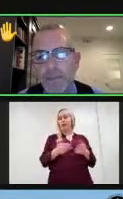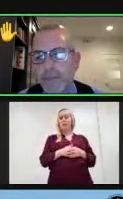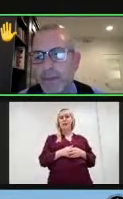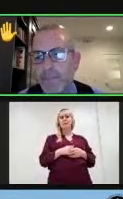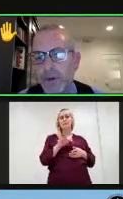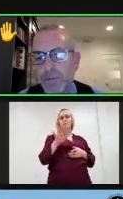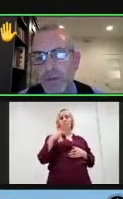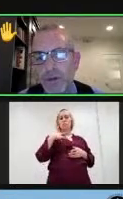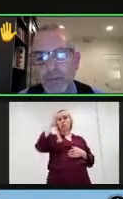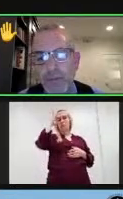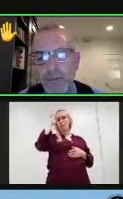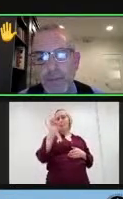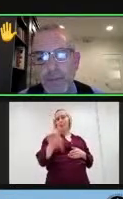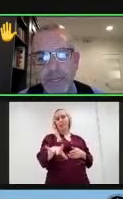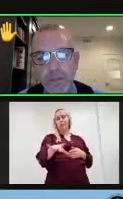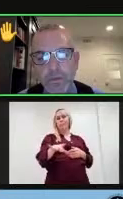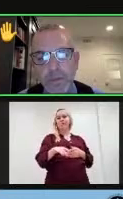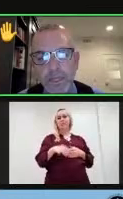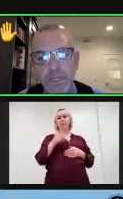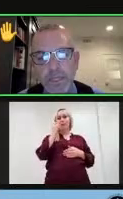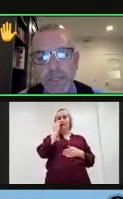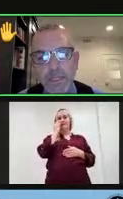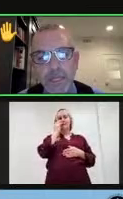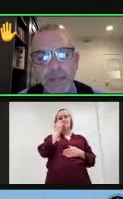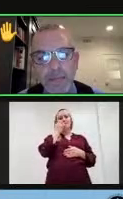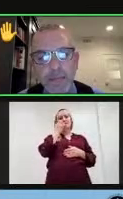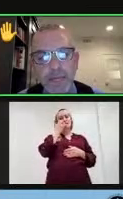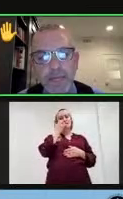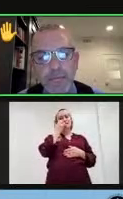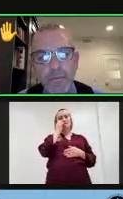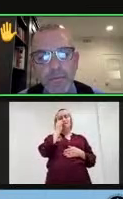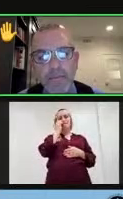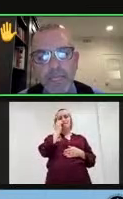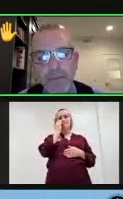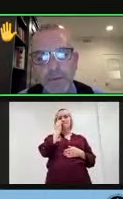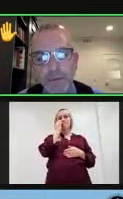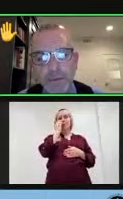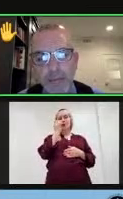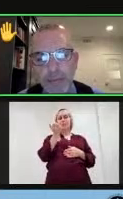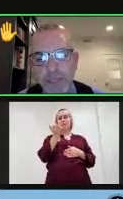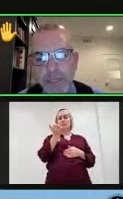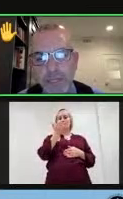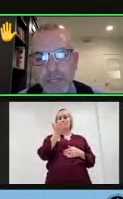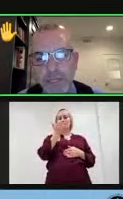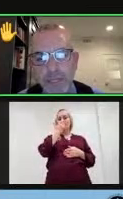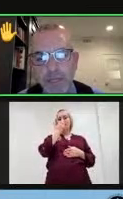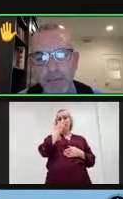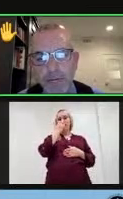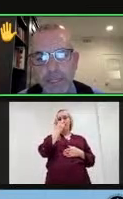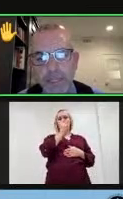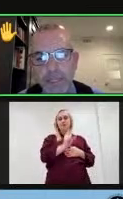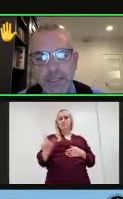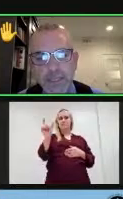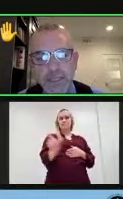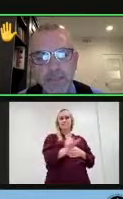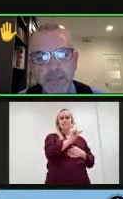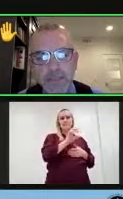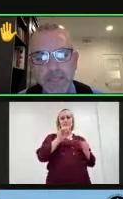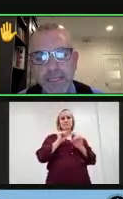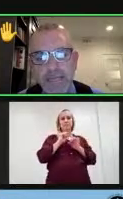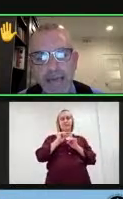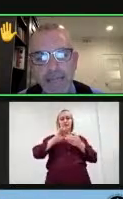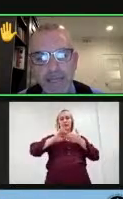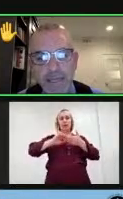So that's my bigger picture. My more in the weeds is the placement of the word collaborates doesn't seem